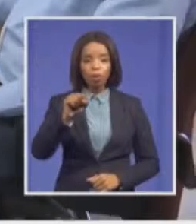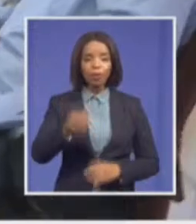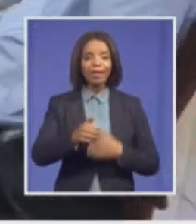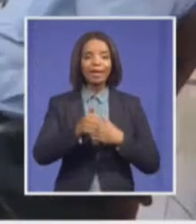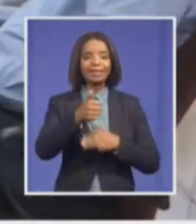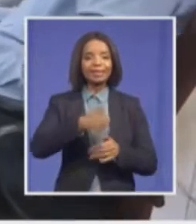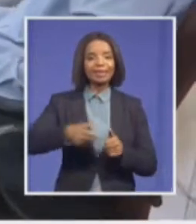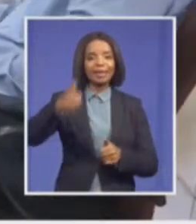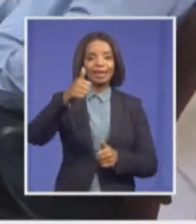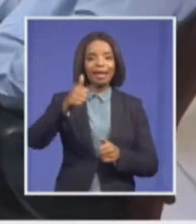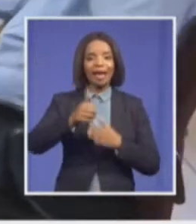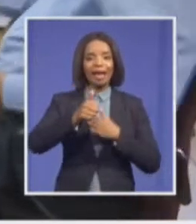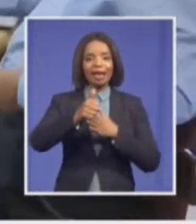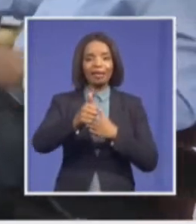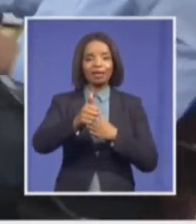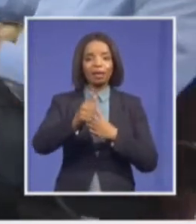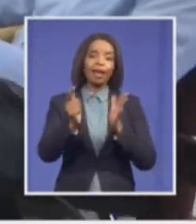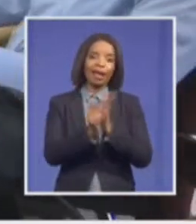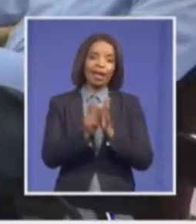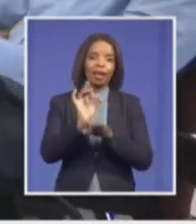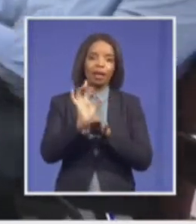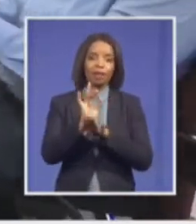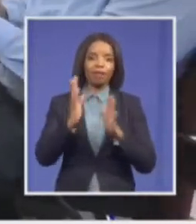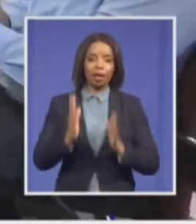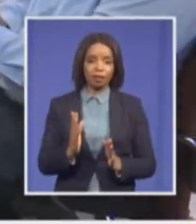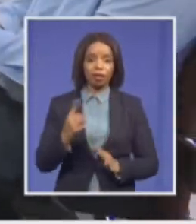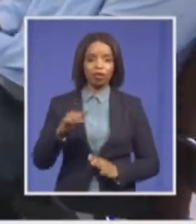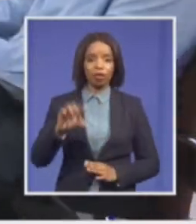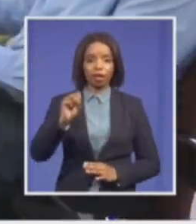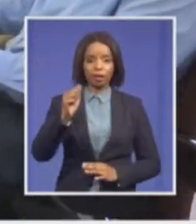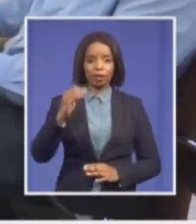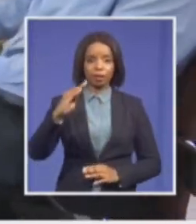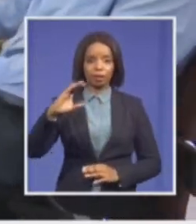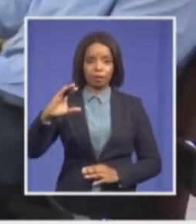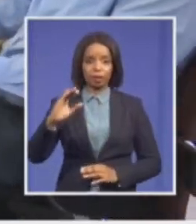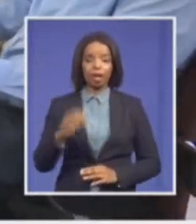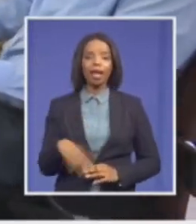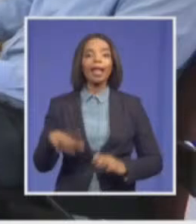executive on legal governance and regulation at the SABC.